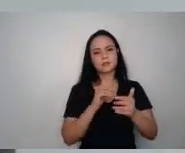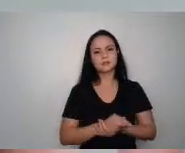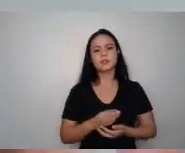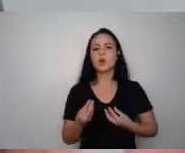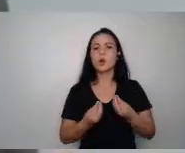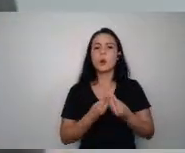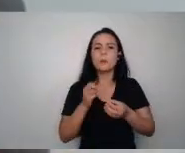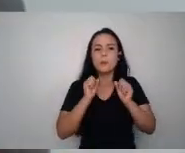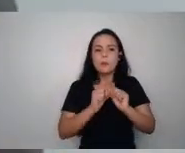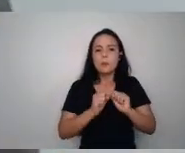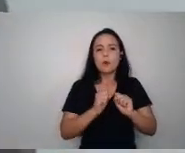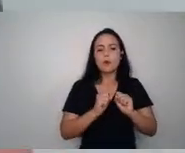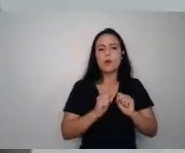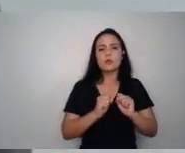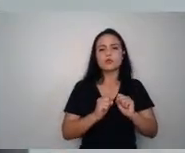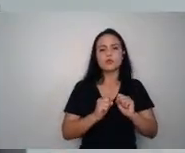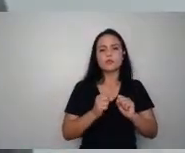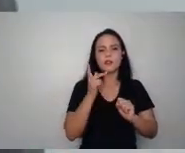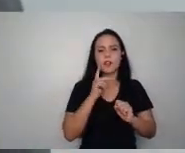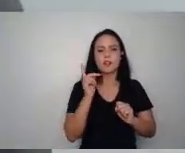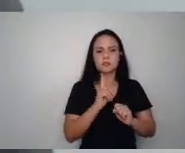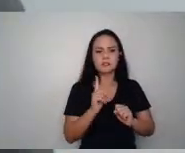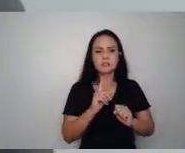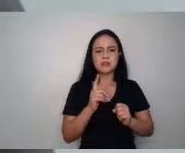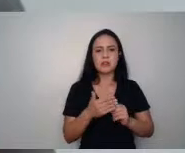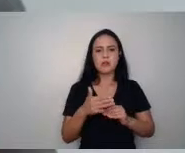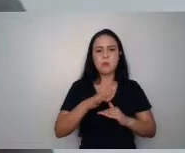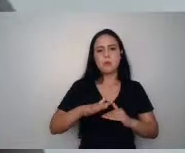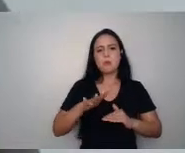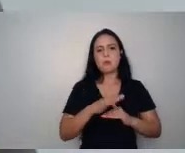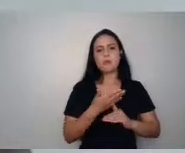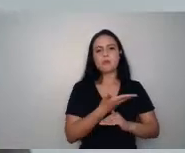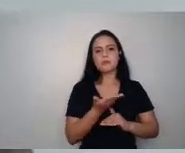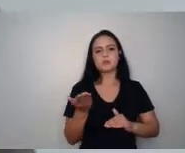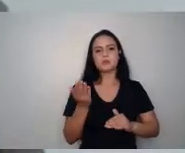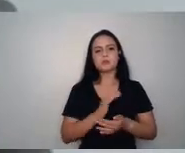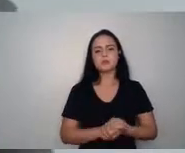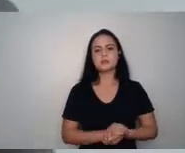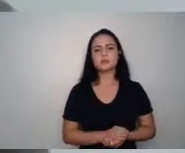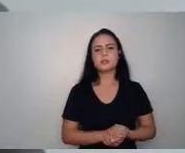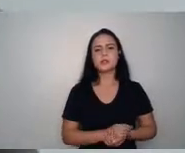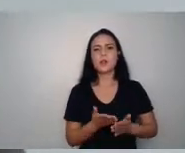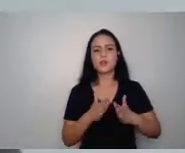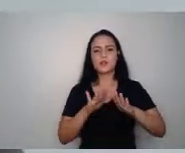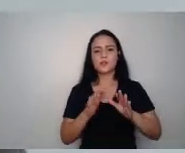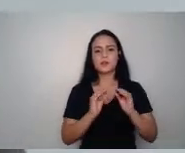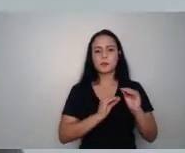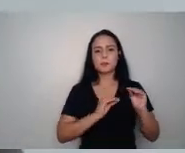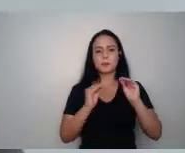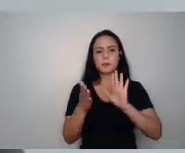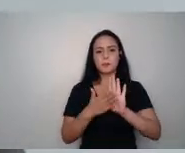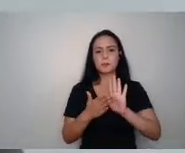works. Once again, the workers' rights was attacked. How can we not mention this?